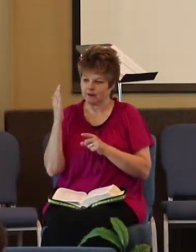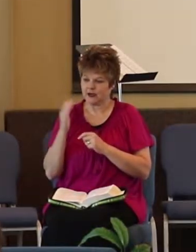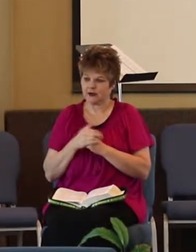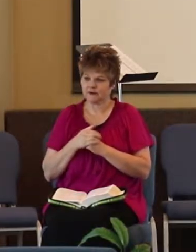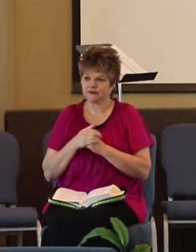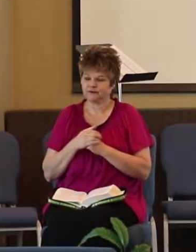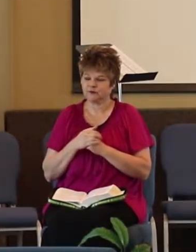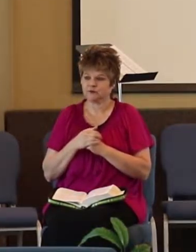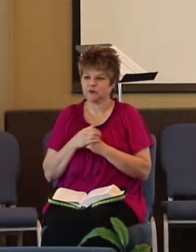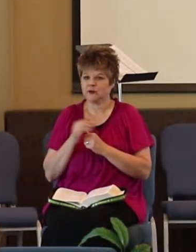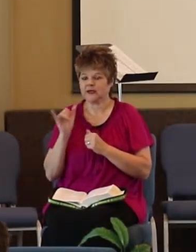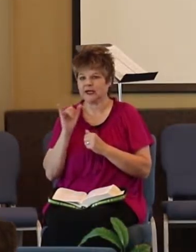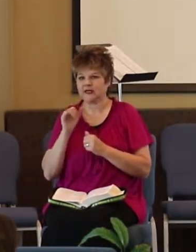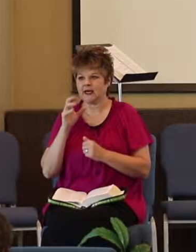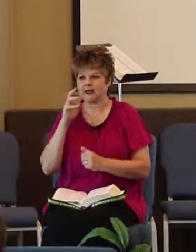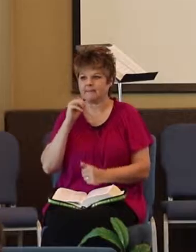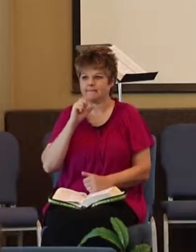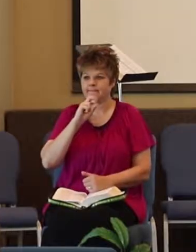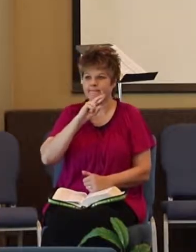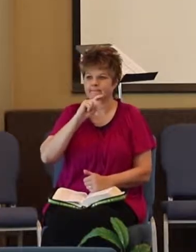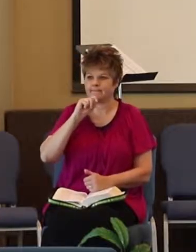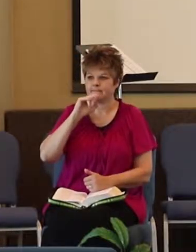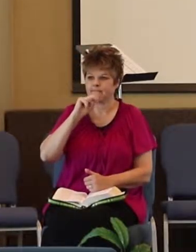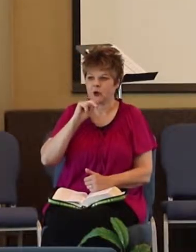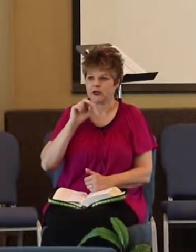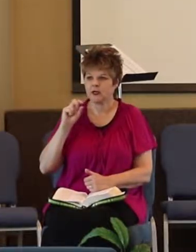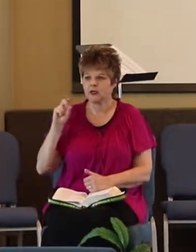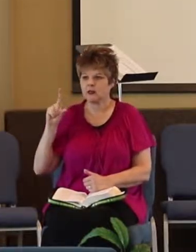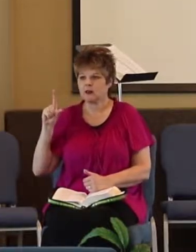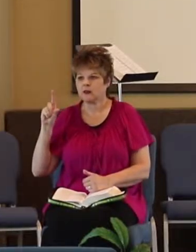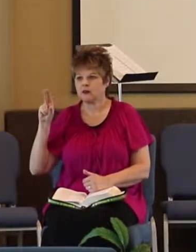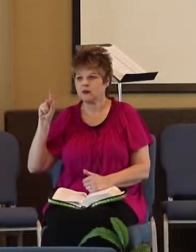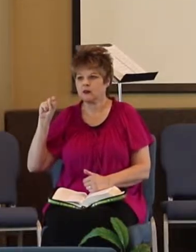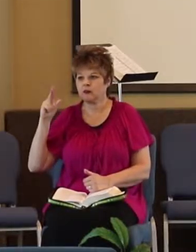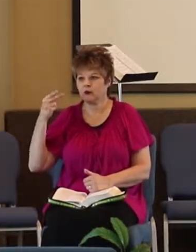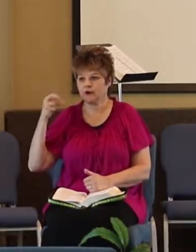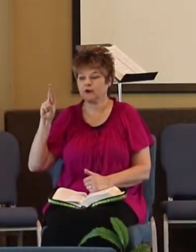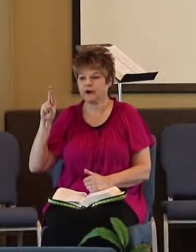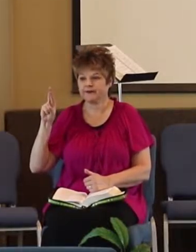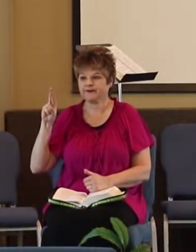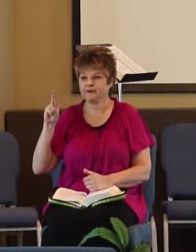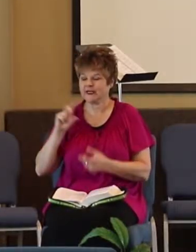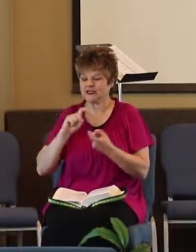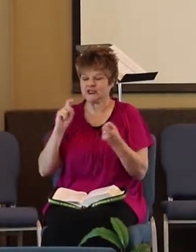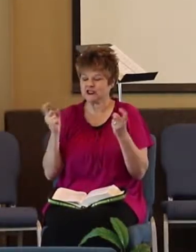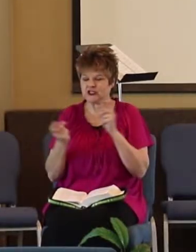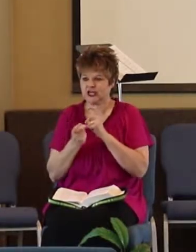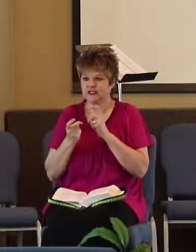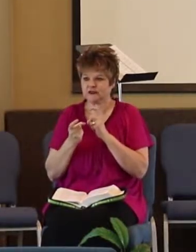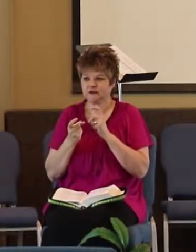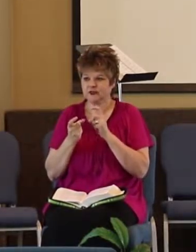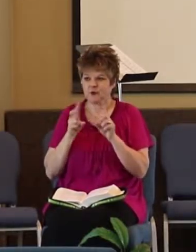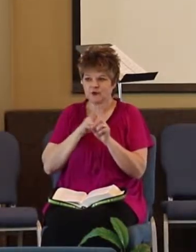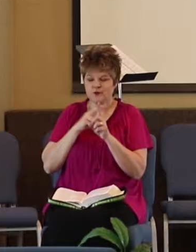like Martin Luther. Remember Martin Luther, the great theologian that basically changed the whole scope of Christianity?